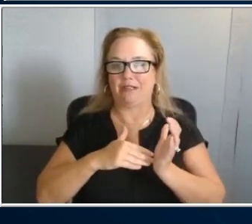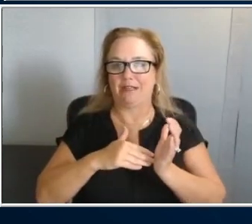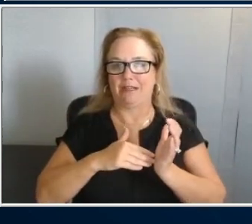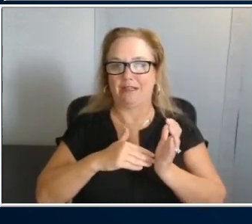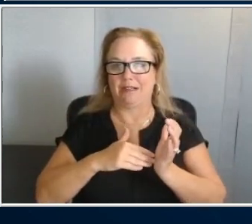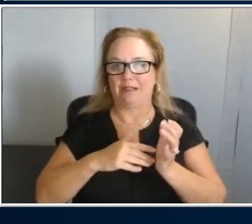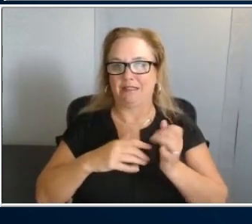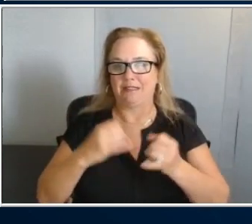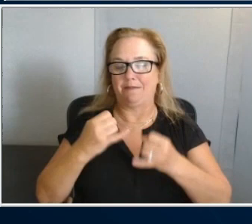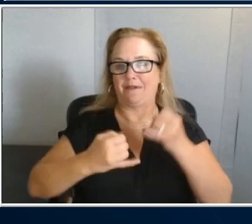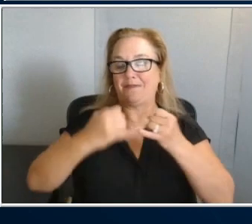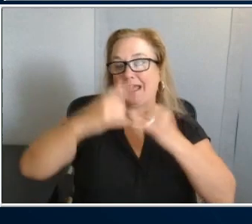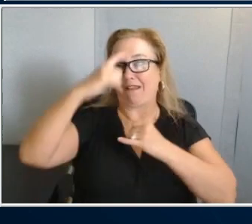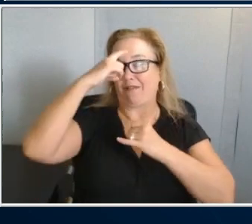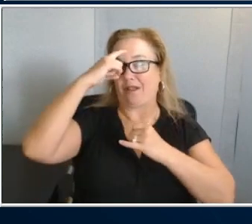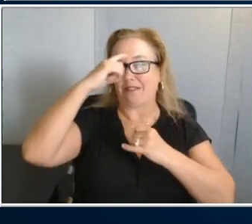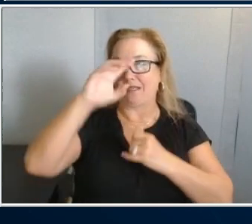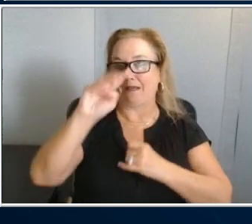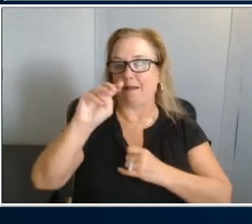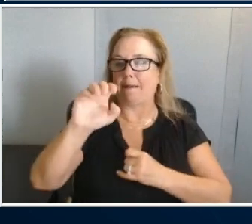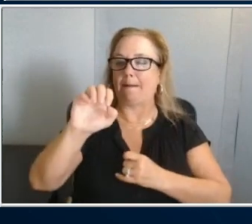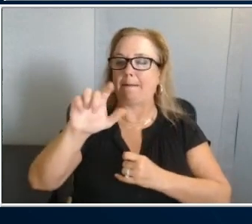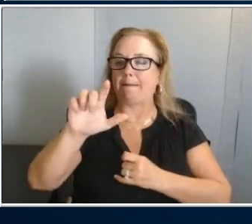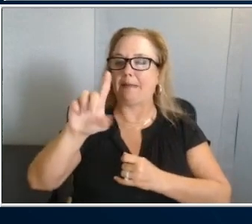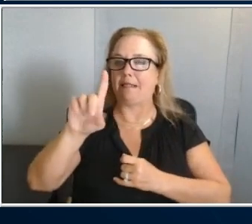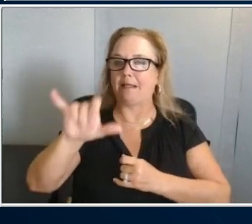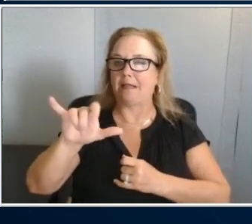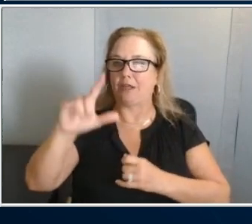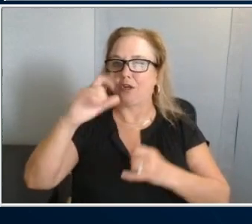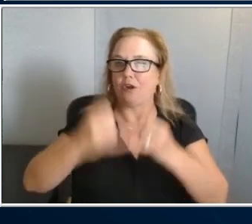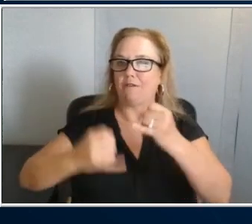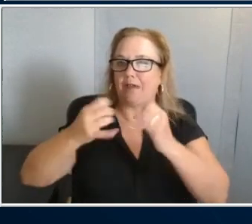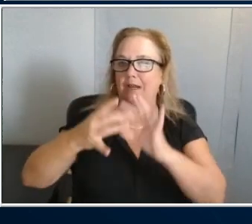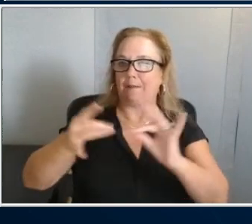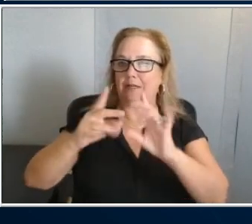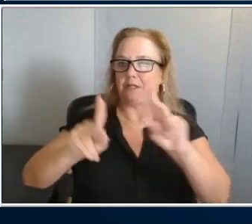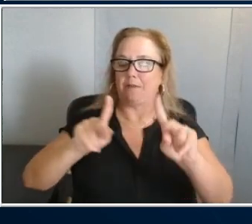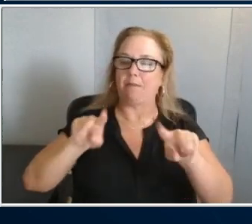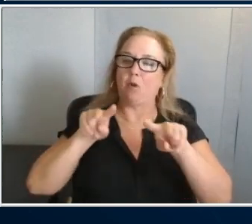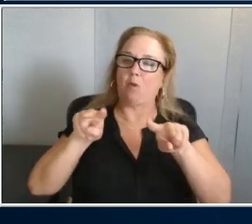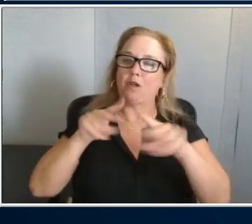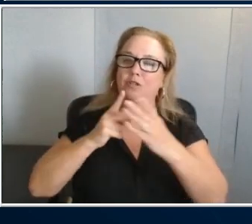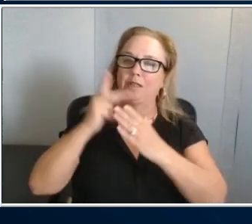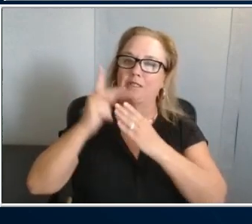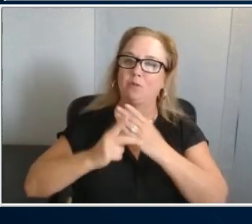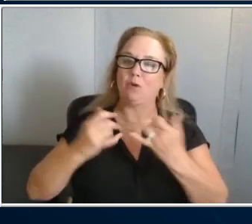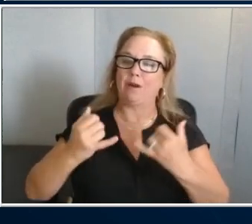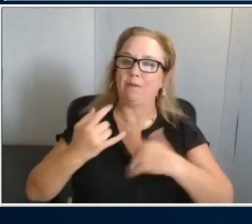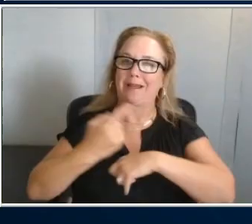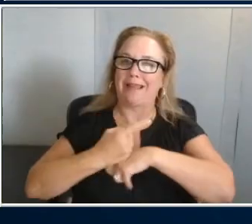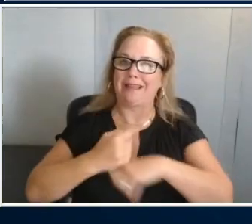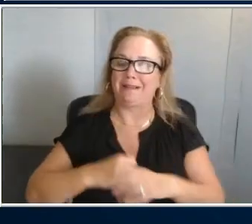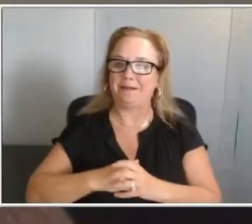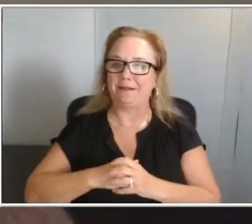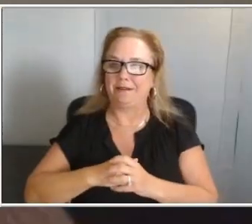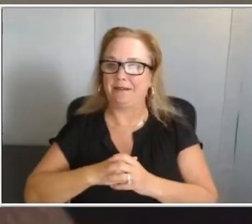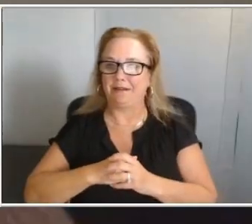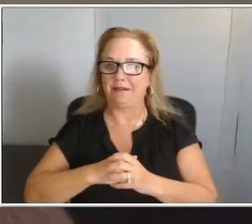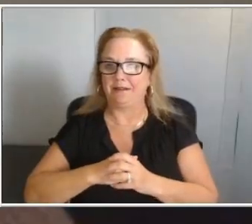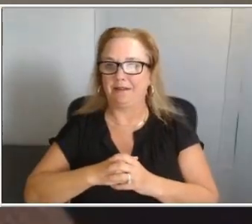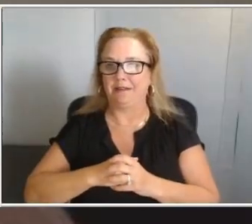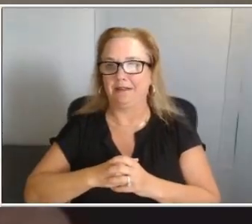final thoughts. Melody, what would be your final message to people watching this program right now? I think